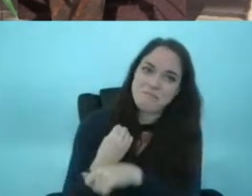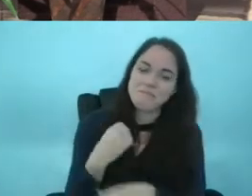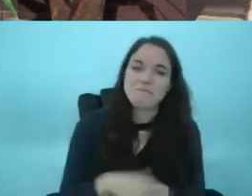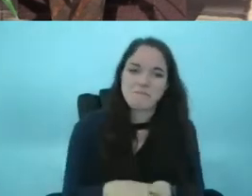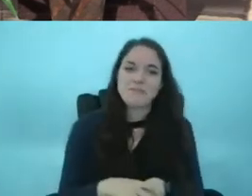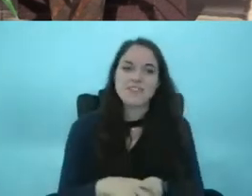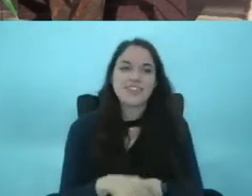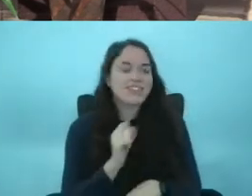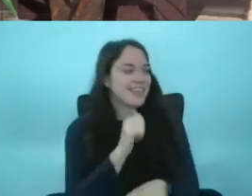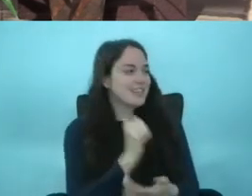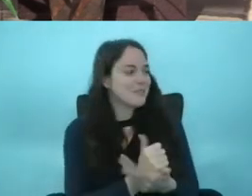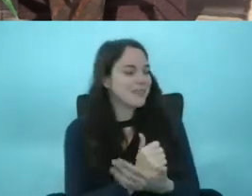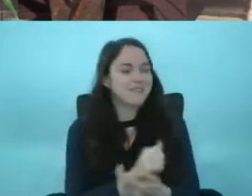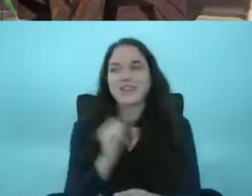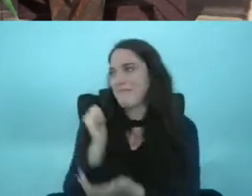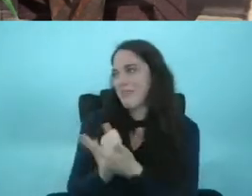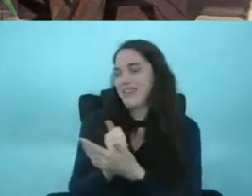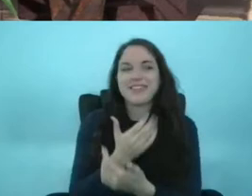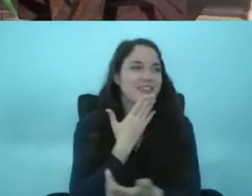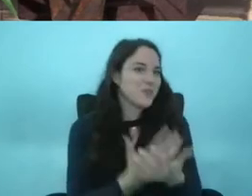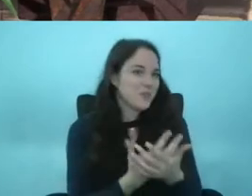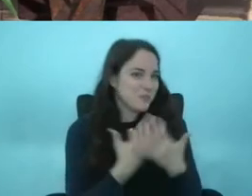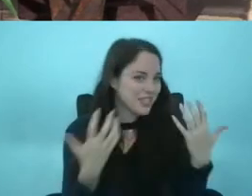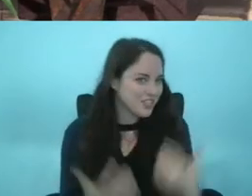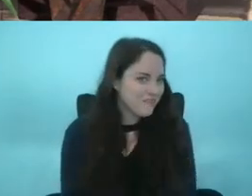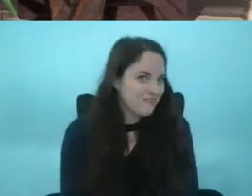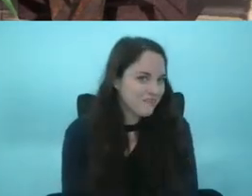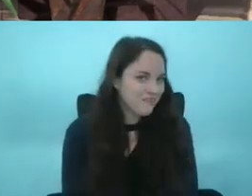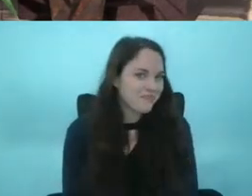Amen. Thank you so much. Thank you.